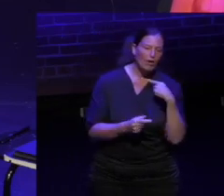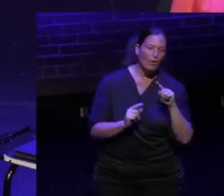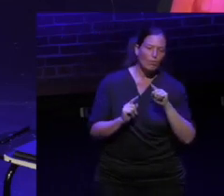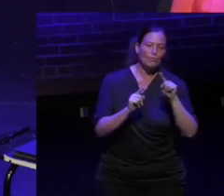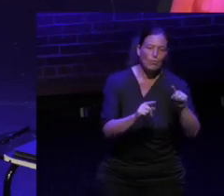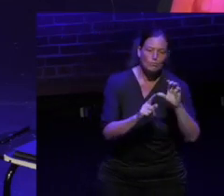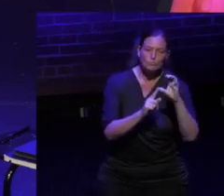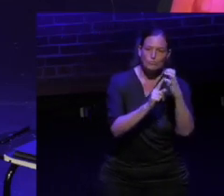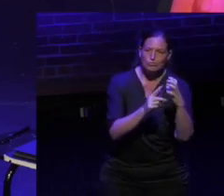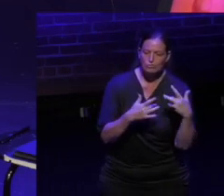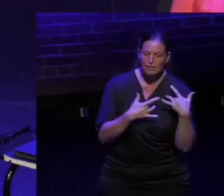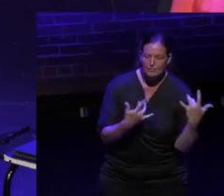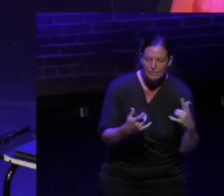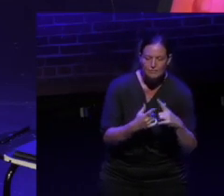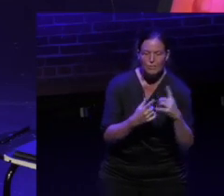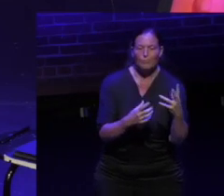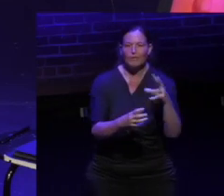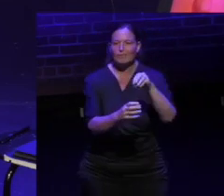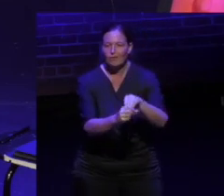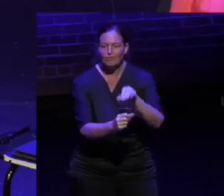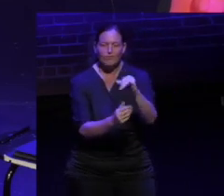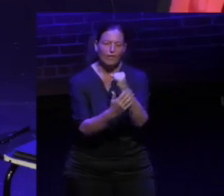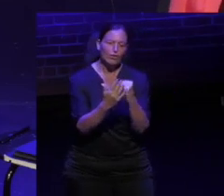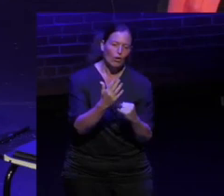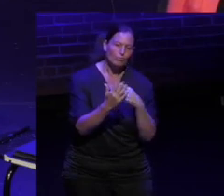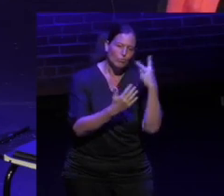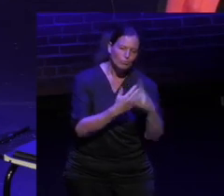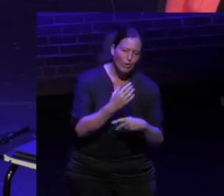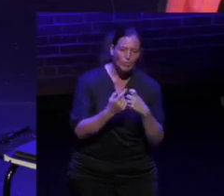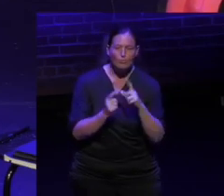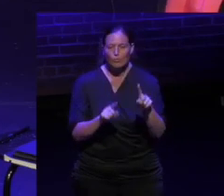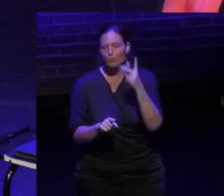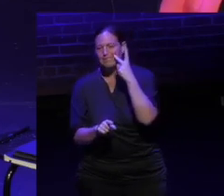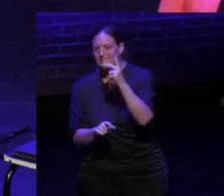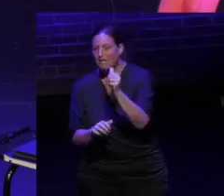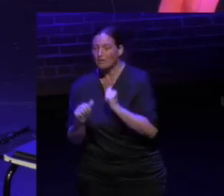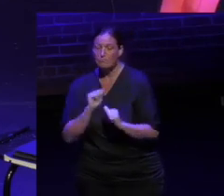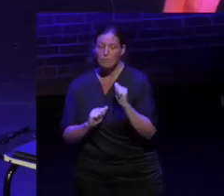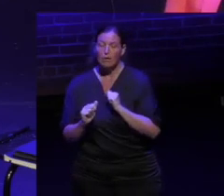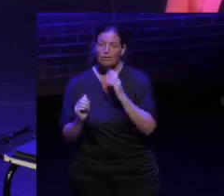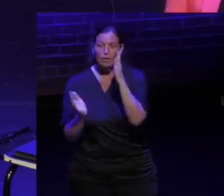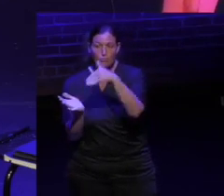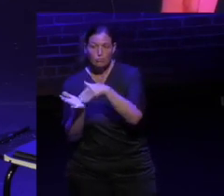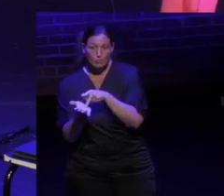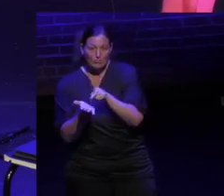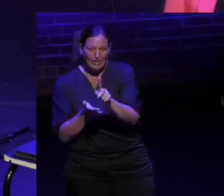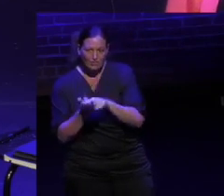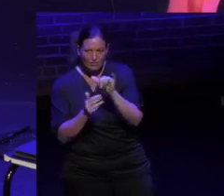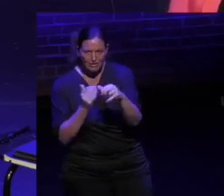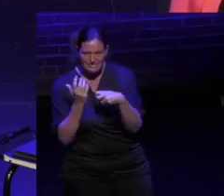cultural organization or participation in an arts community event and pay for the ticket, because